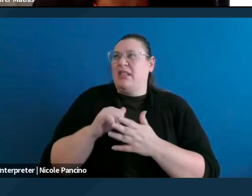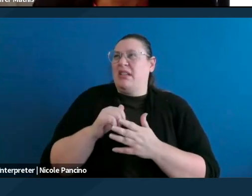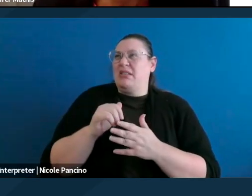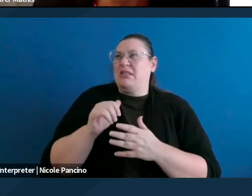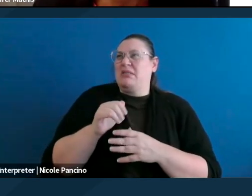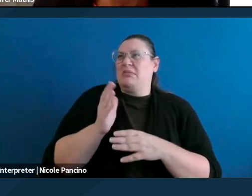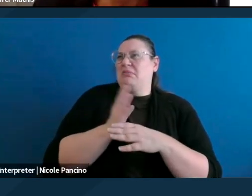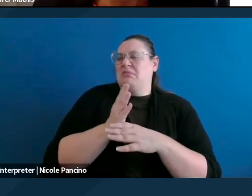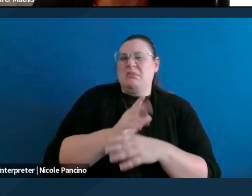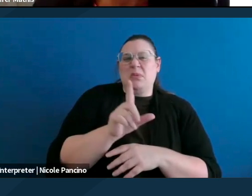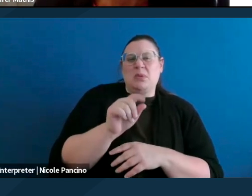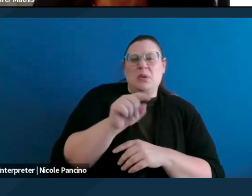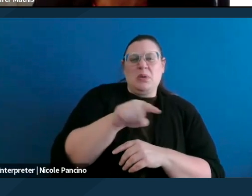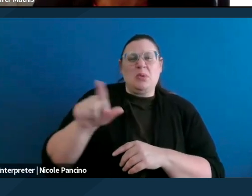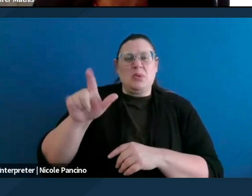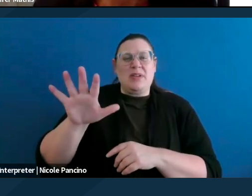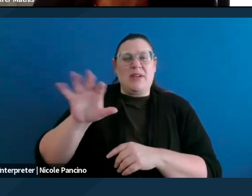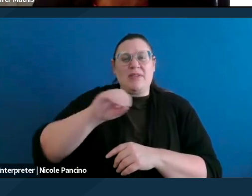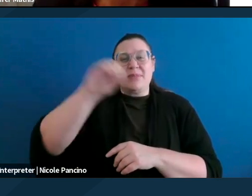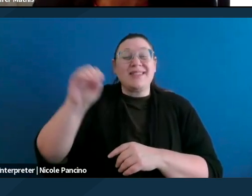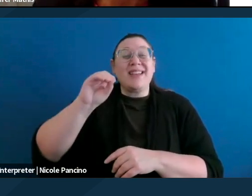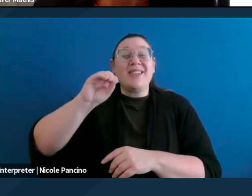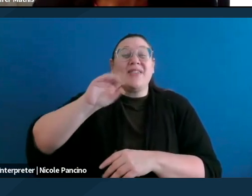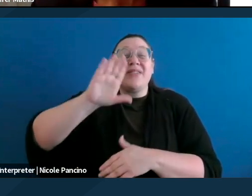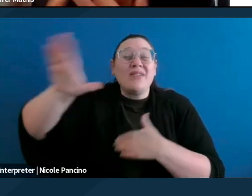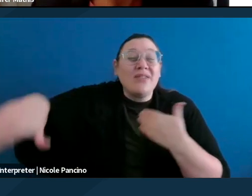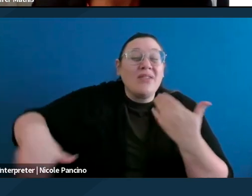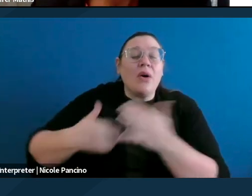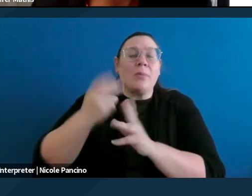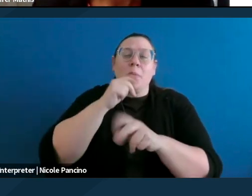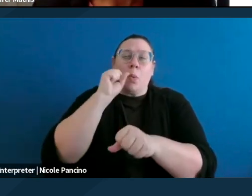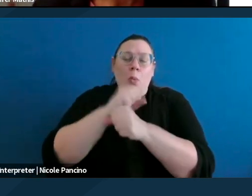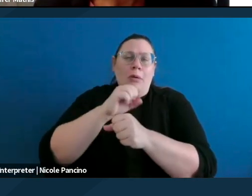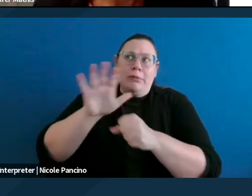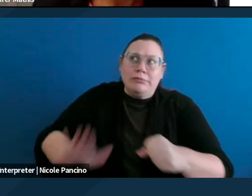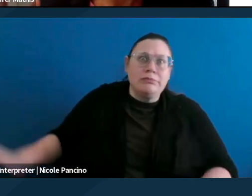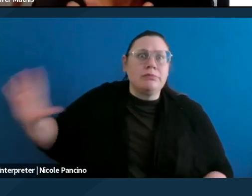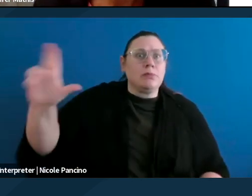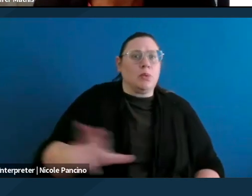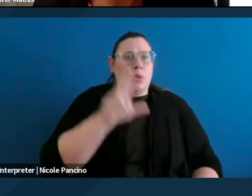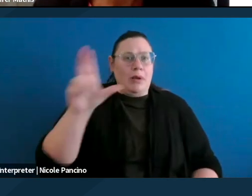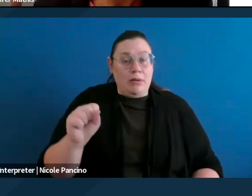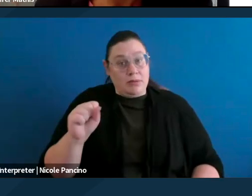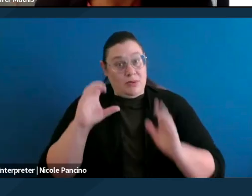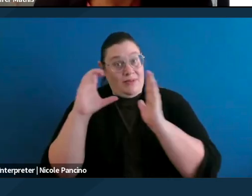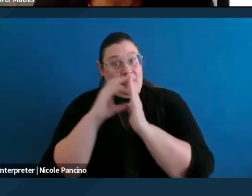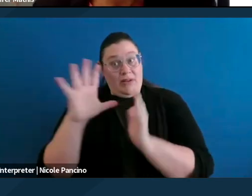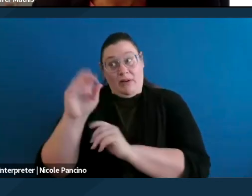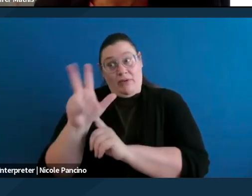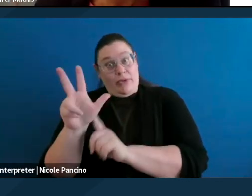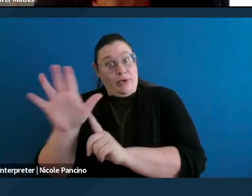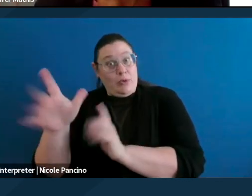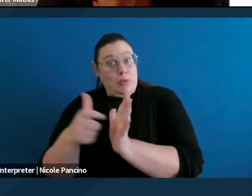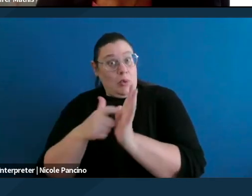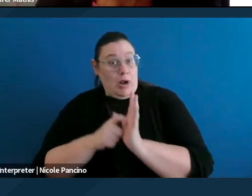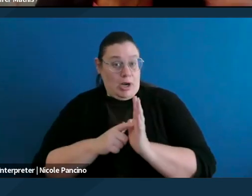and 25% of the entire national workforce. So having Section 503's requirements applied